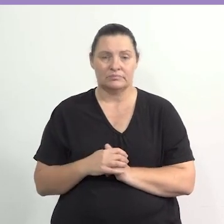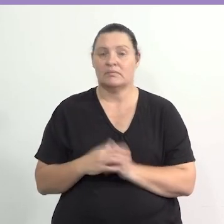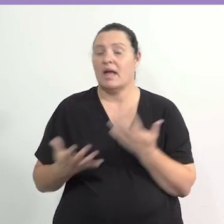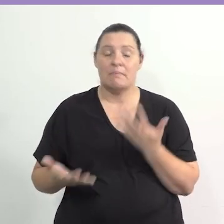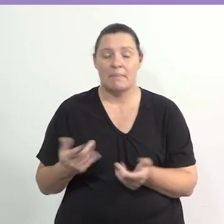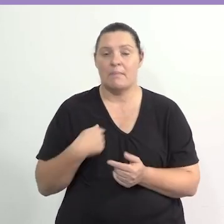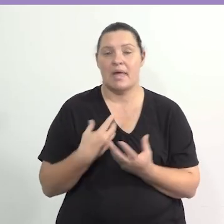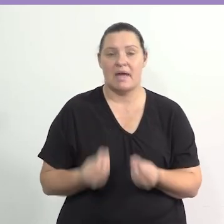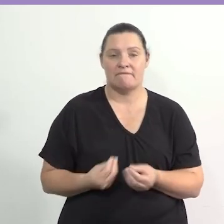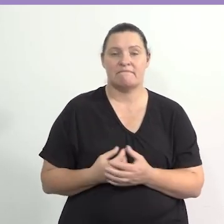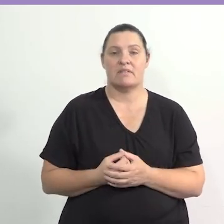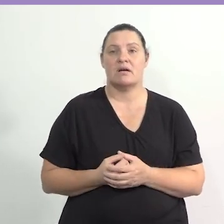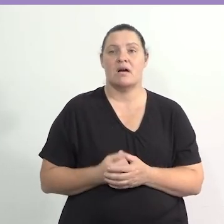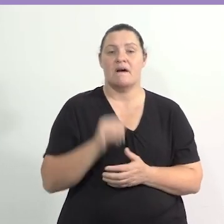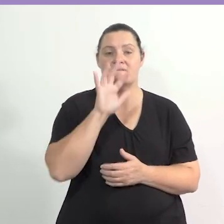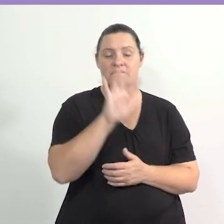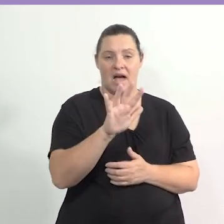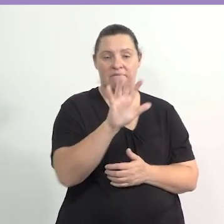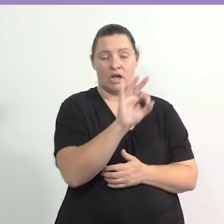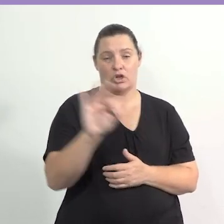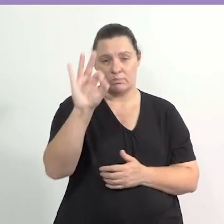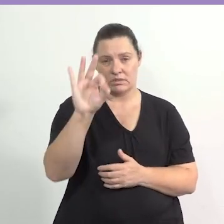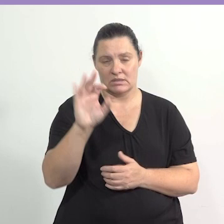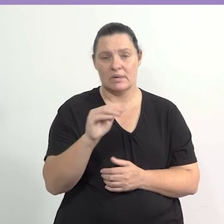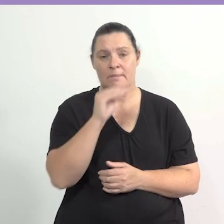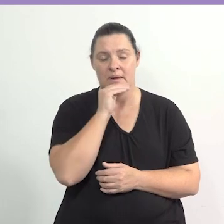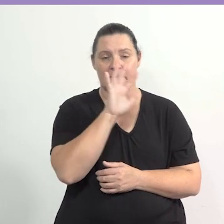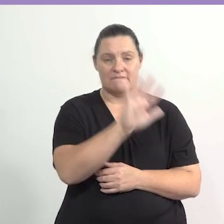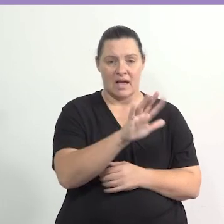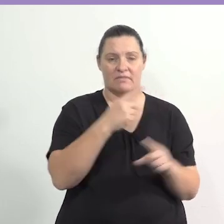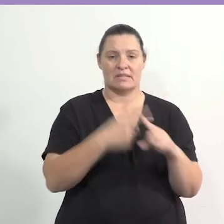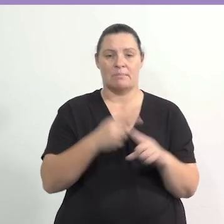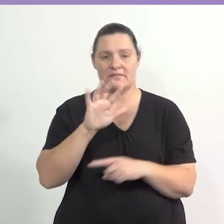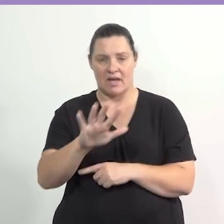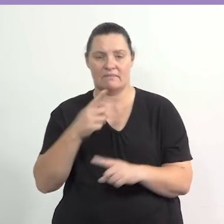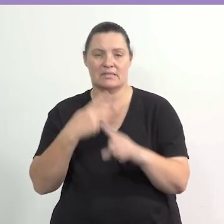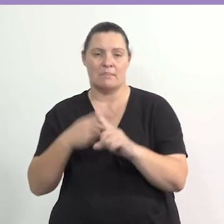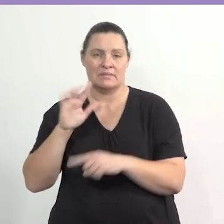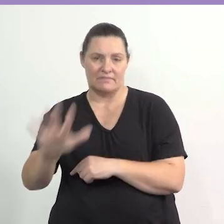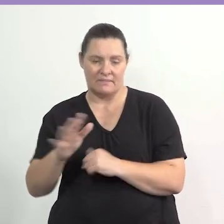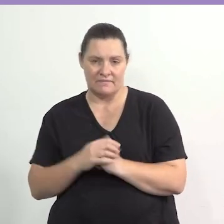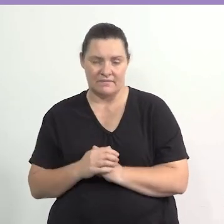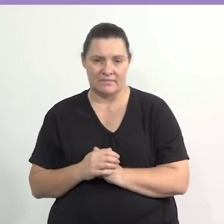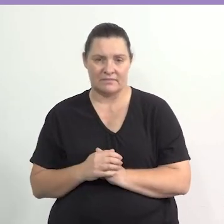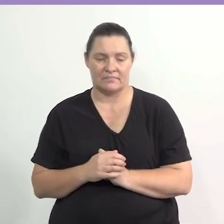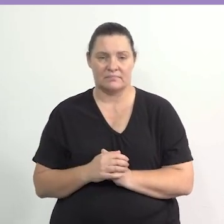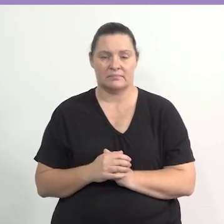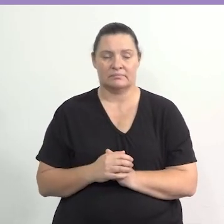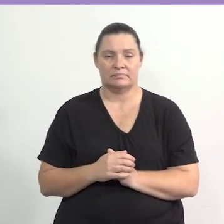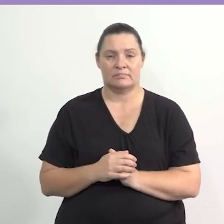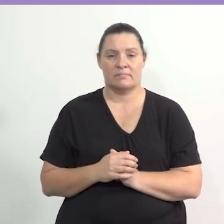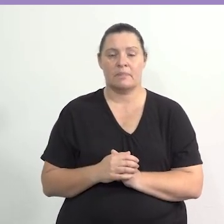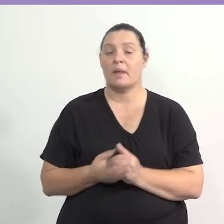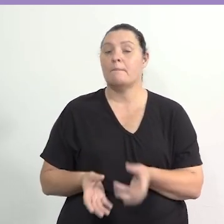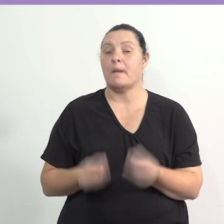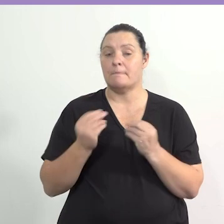What about if I have 5 cubed? So 5 cubed is going to be 5 multiplied by 5 multiplied by 5.